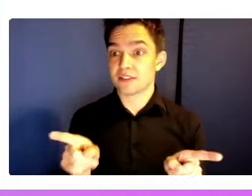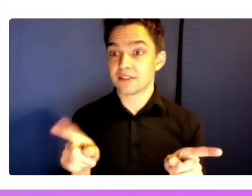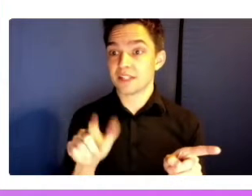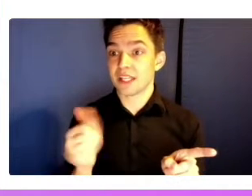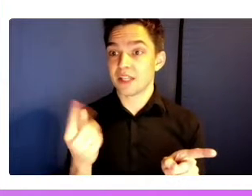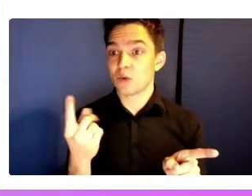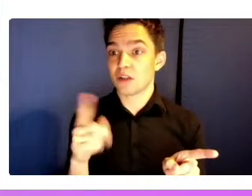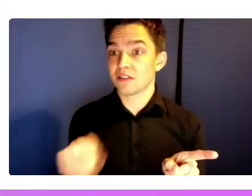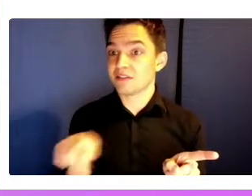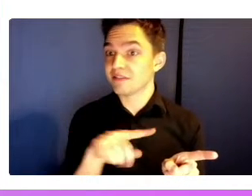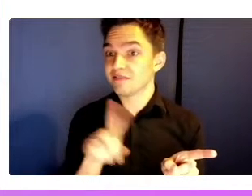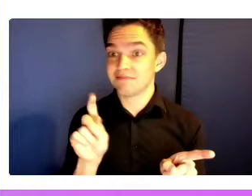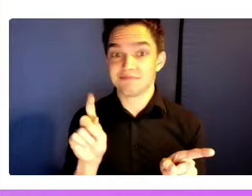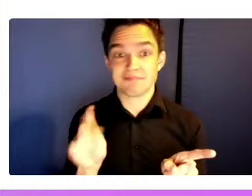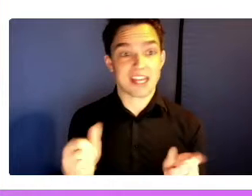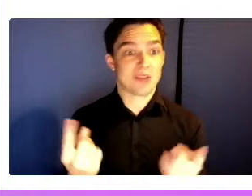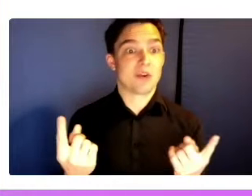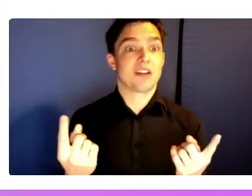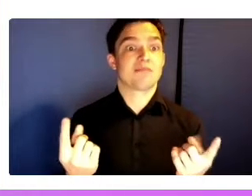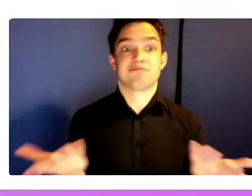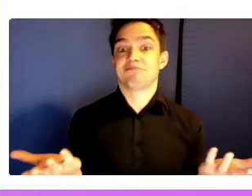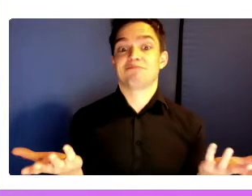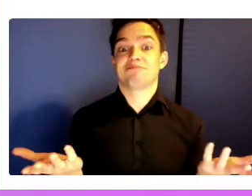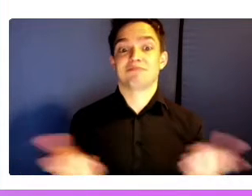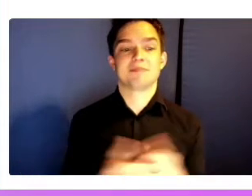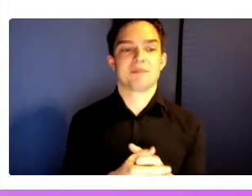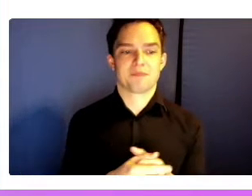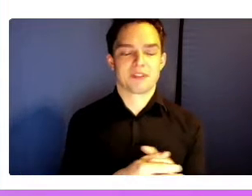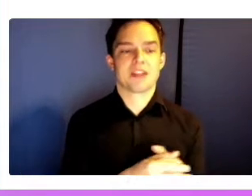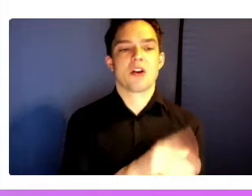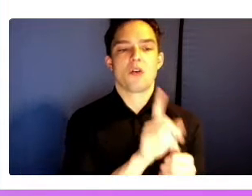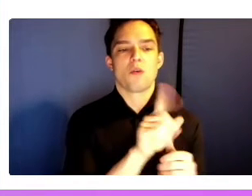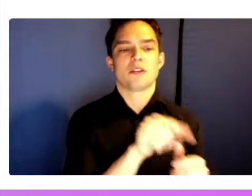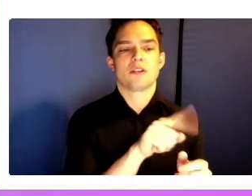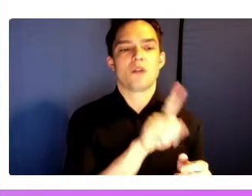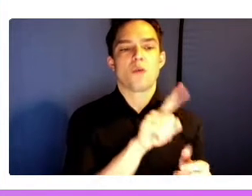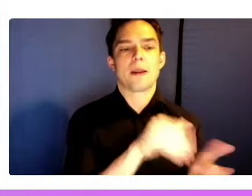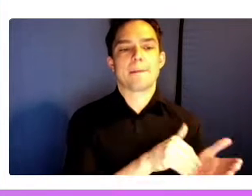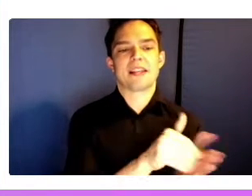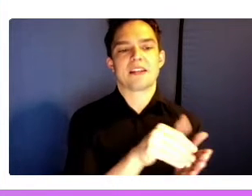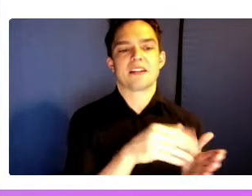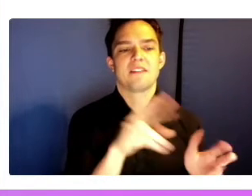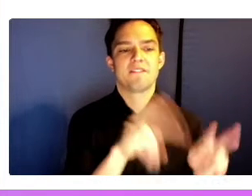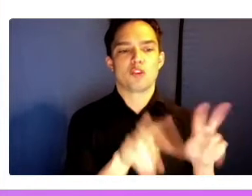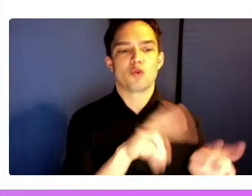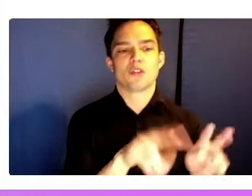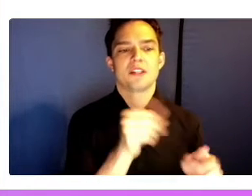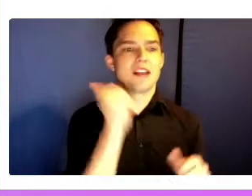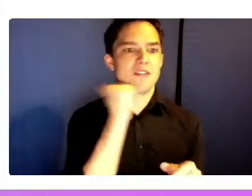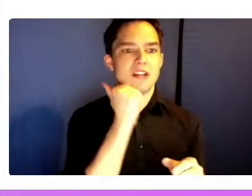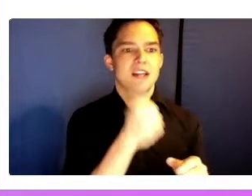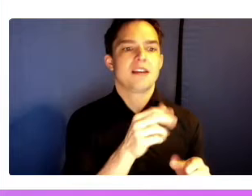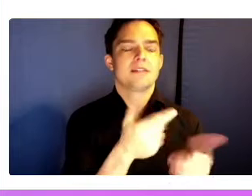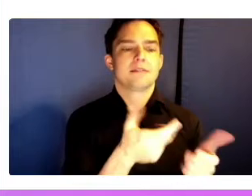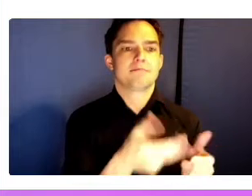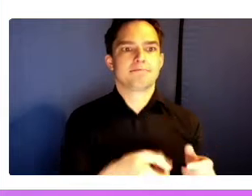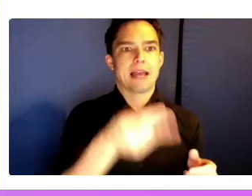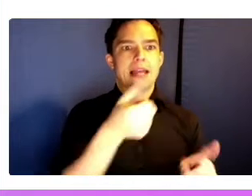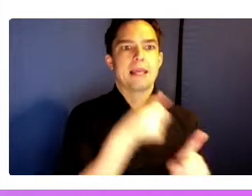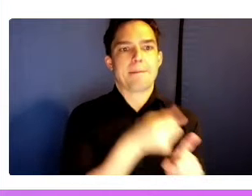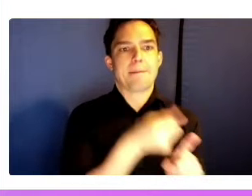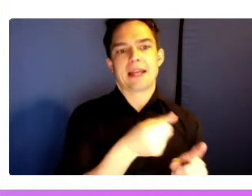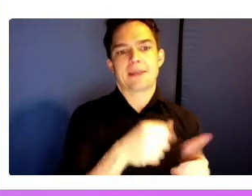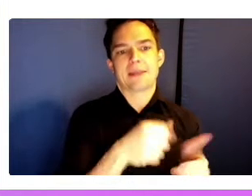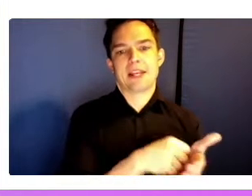Anyone? Anyone? Well, one gets 1 million views a day. It's a very high impact page. The